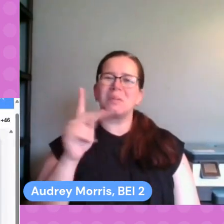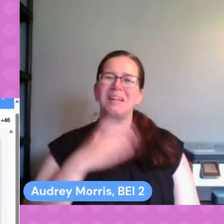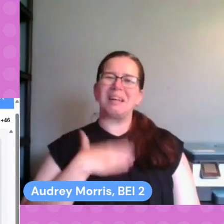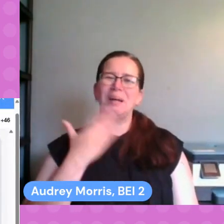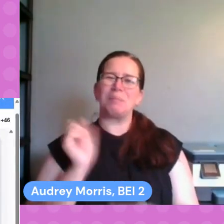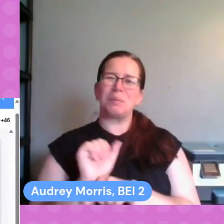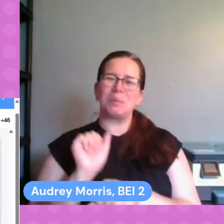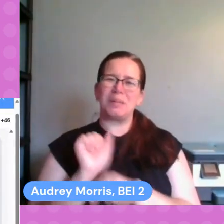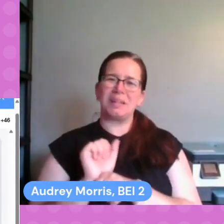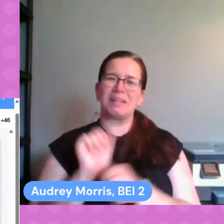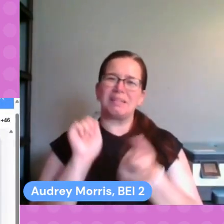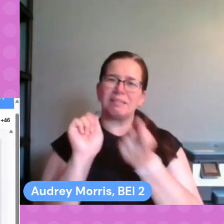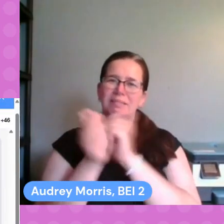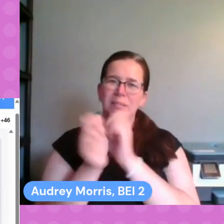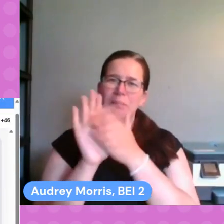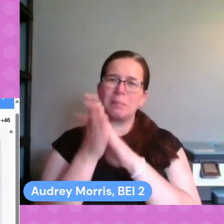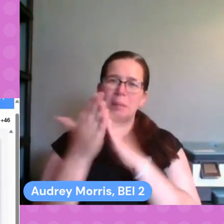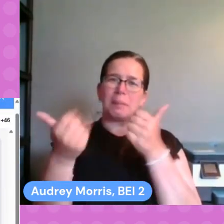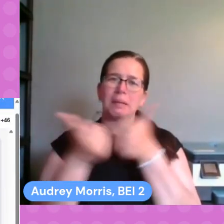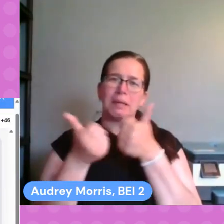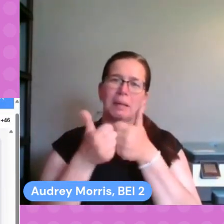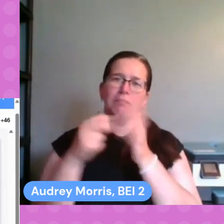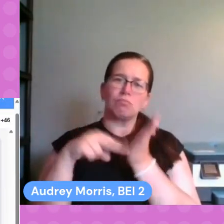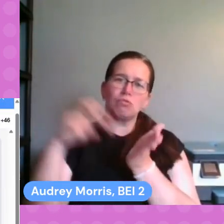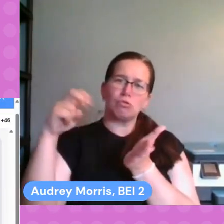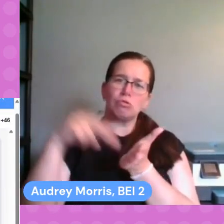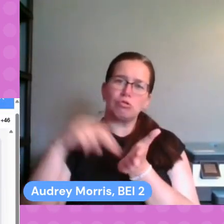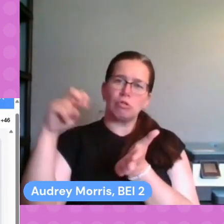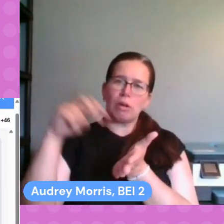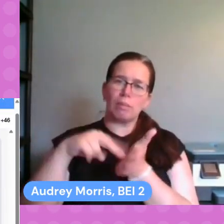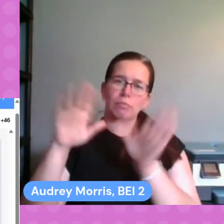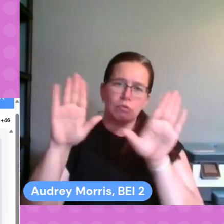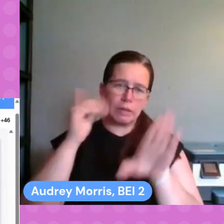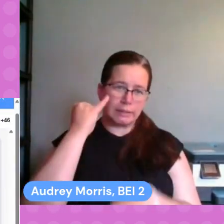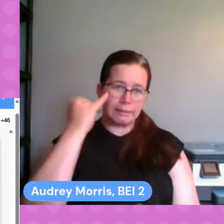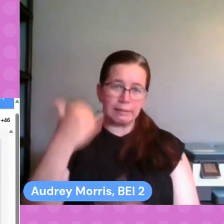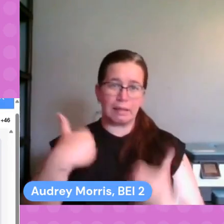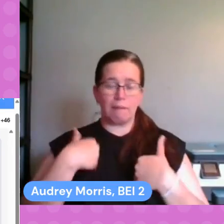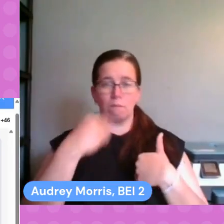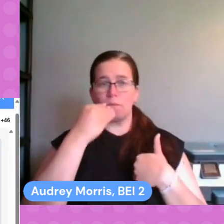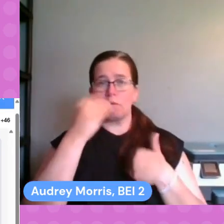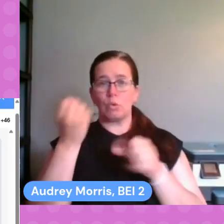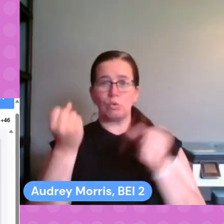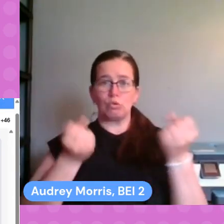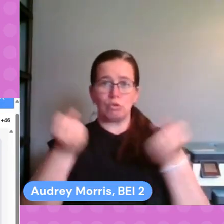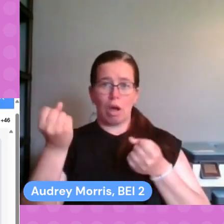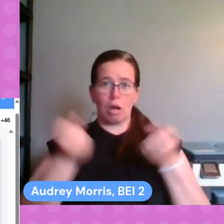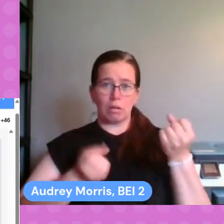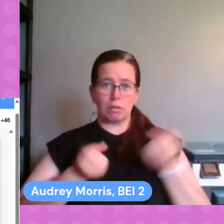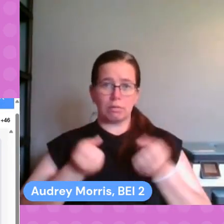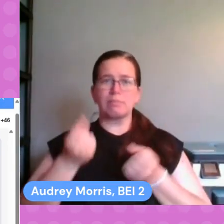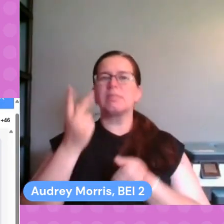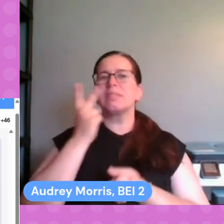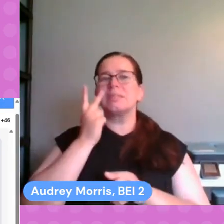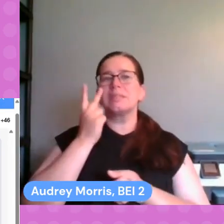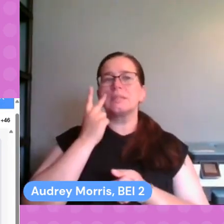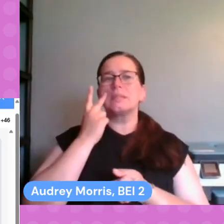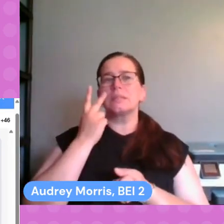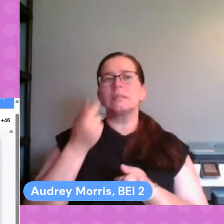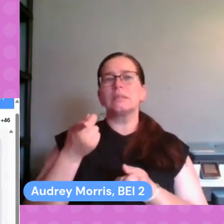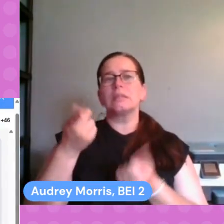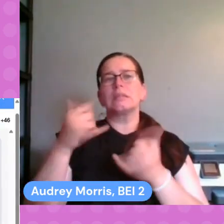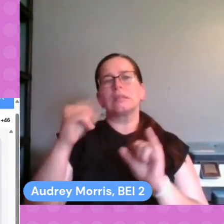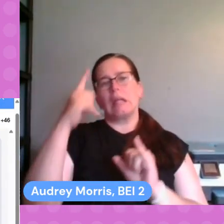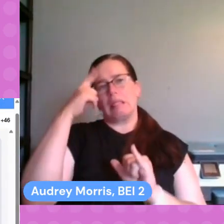Turning it into a game where it jumps is a great idea. Since you have a food truck, so there you could see that it still thinks